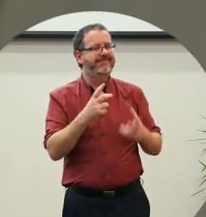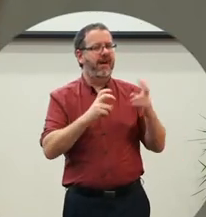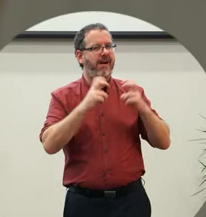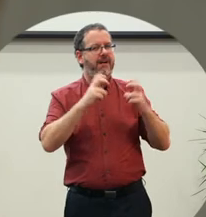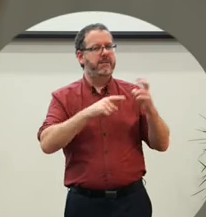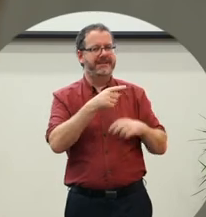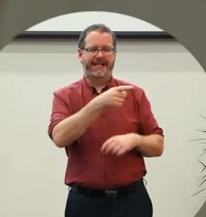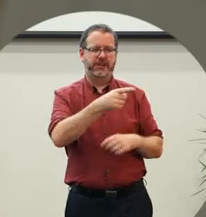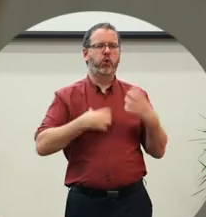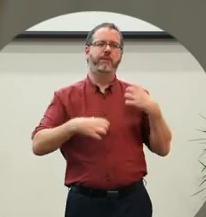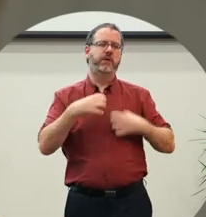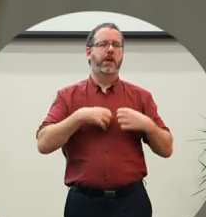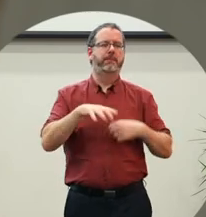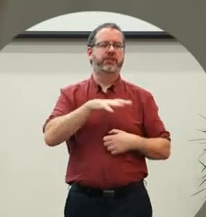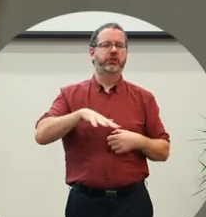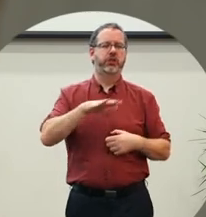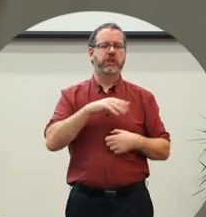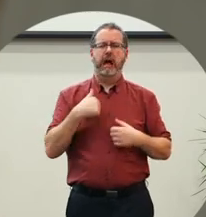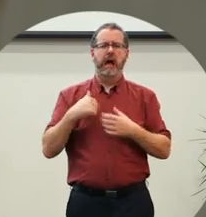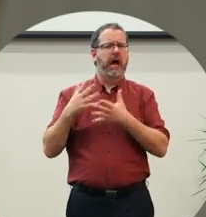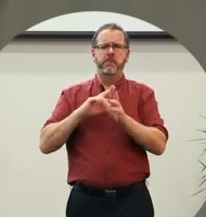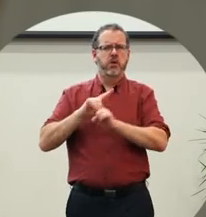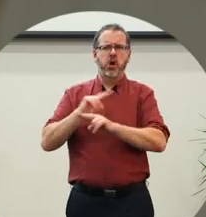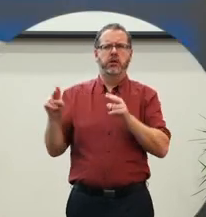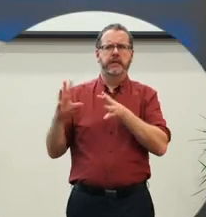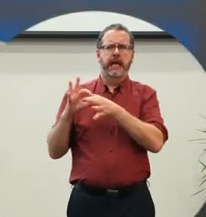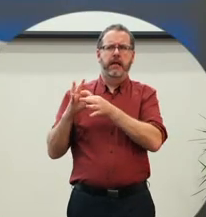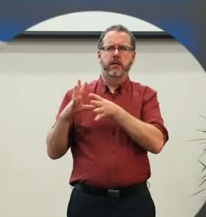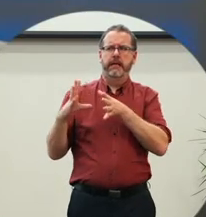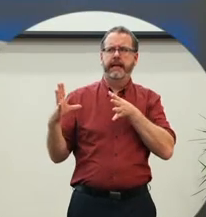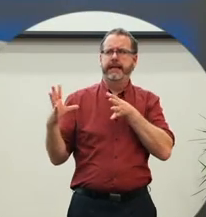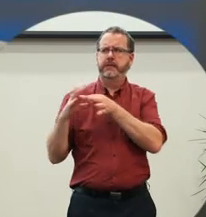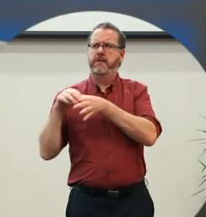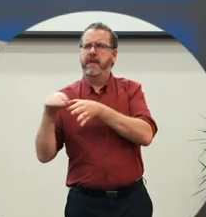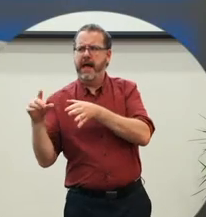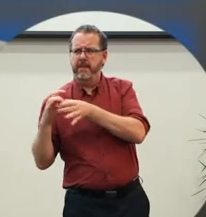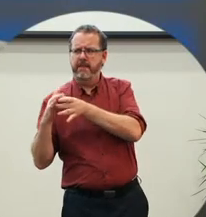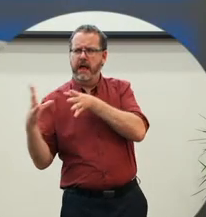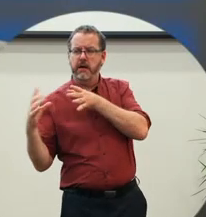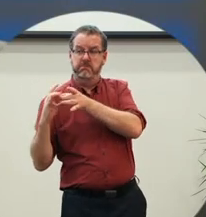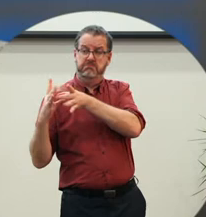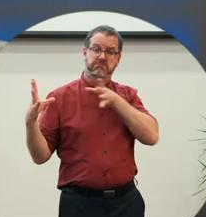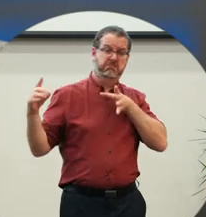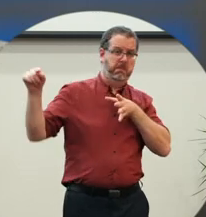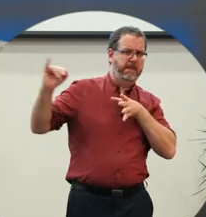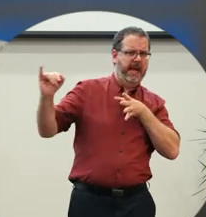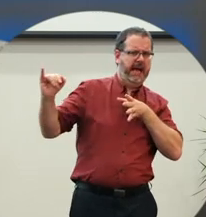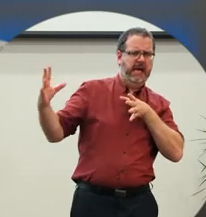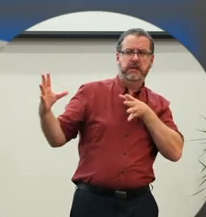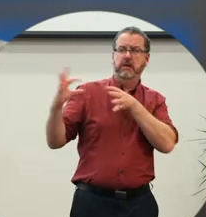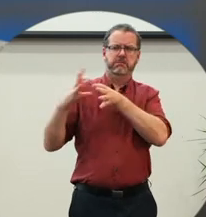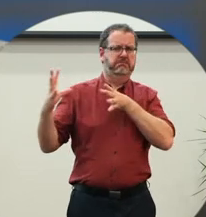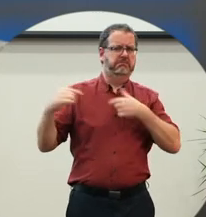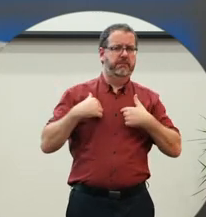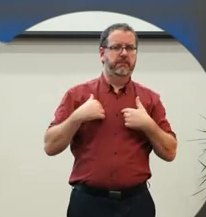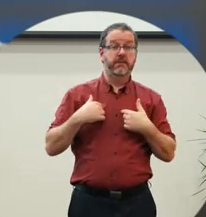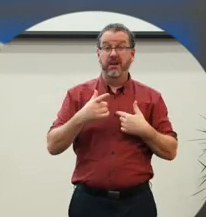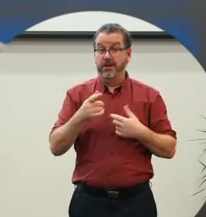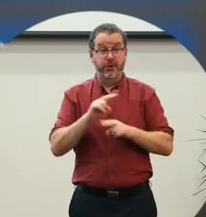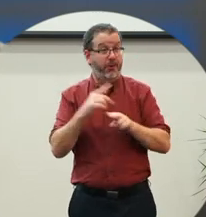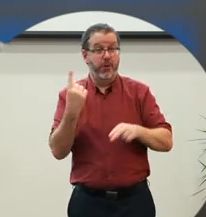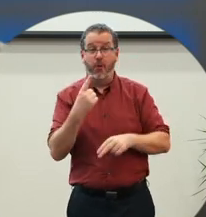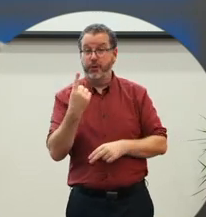comfortable position to be in, to be semi-detached, is that you? Sure, yeah. But she wouldn't be the only one who's like that in Sinn Féin. I mean,